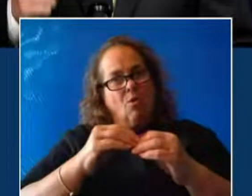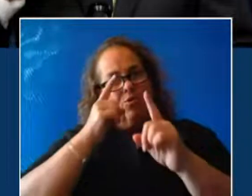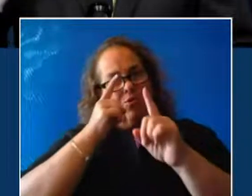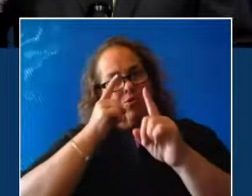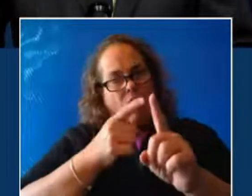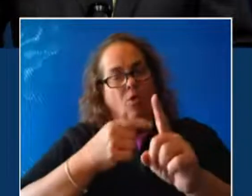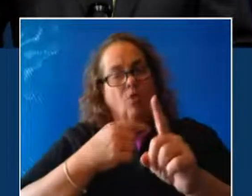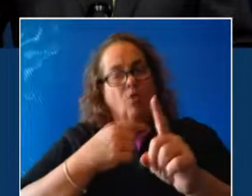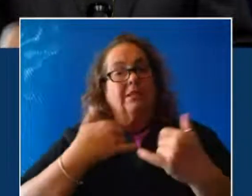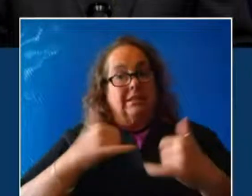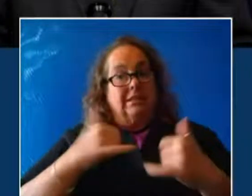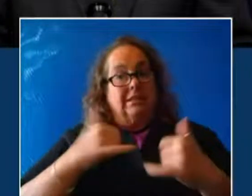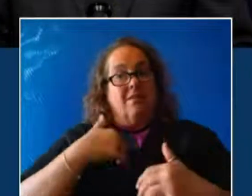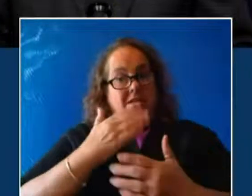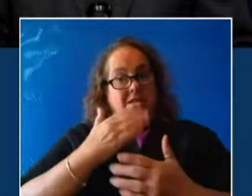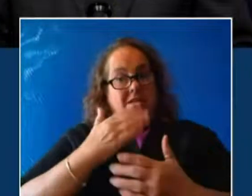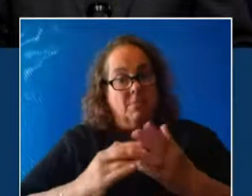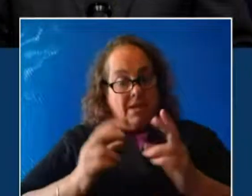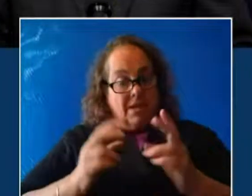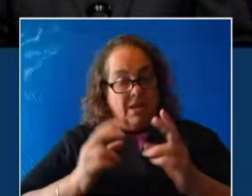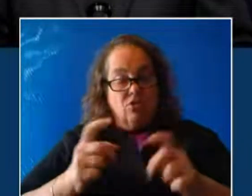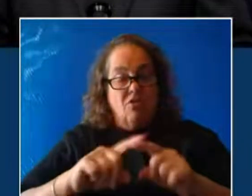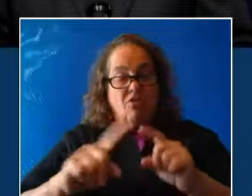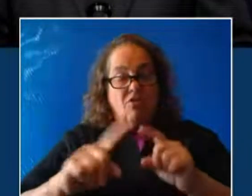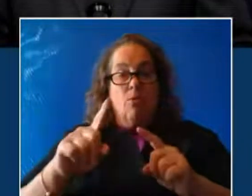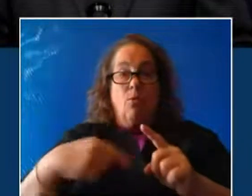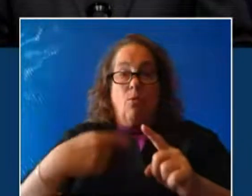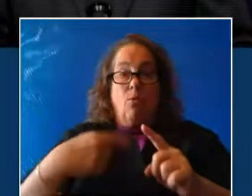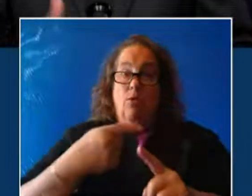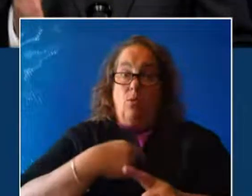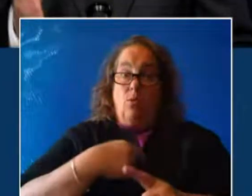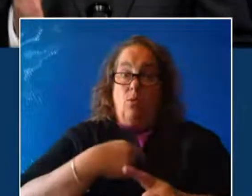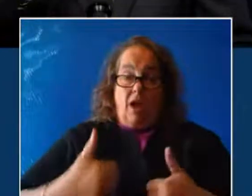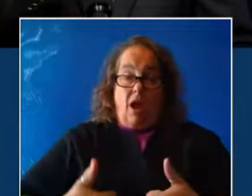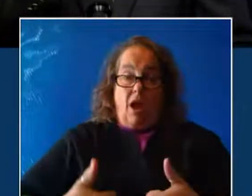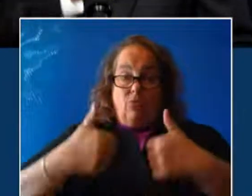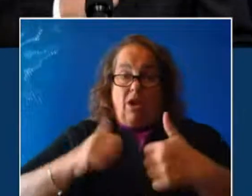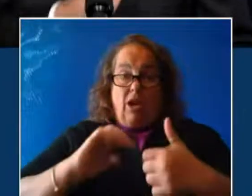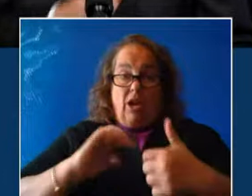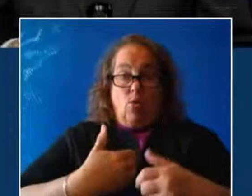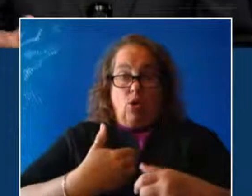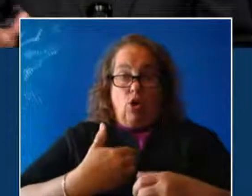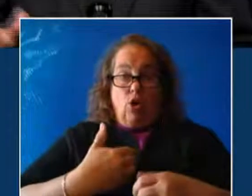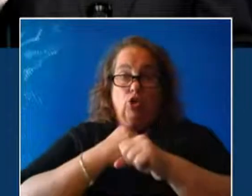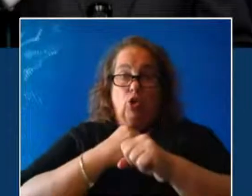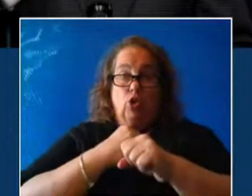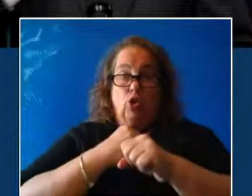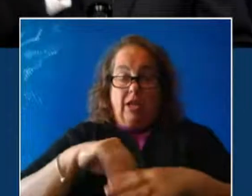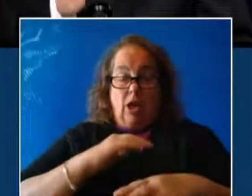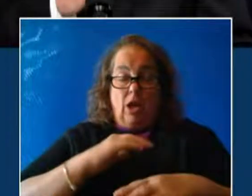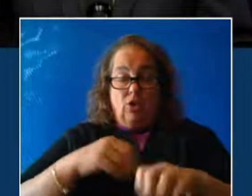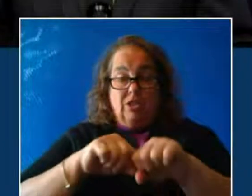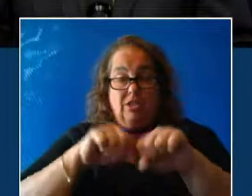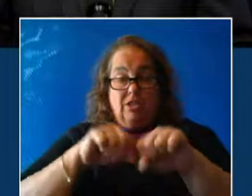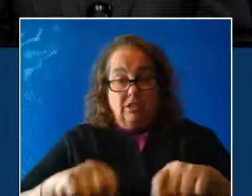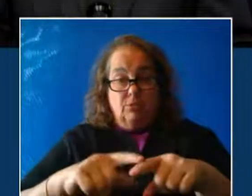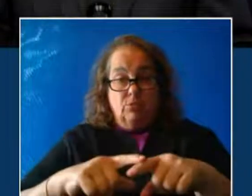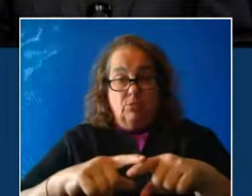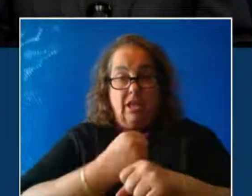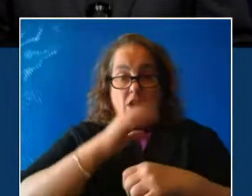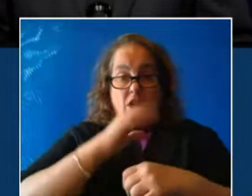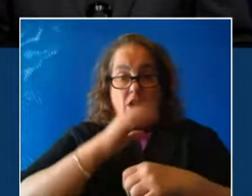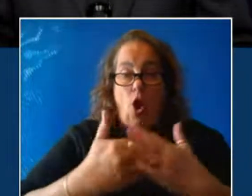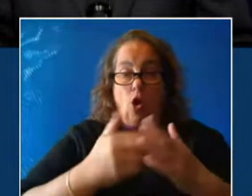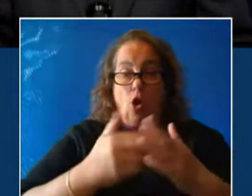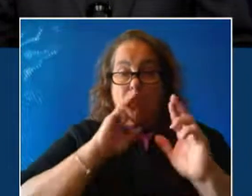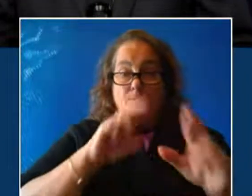issues from when we upgraded the security in our system to getting all of the reports from all of the vendors about the